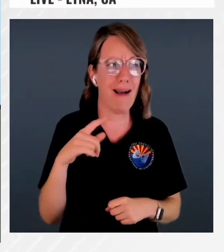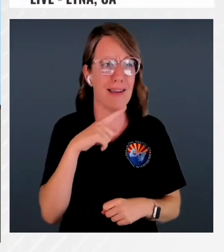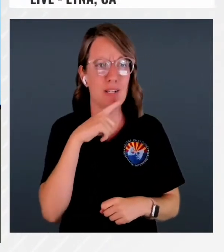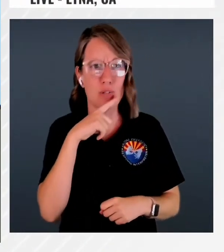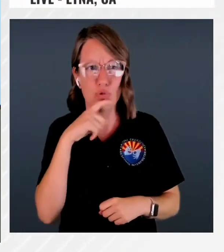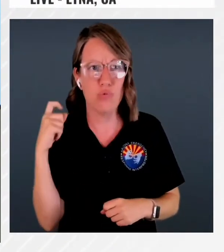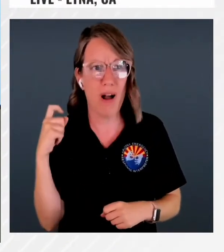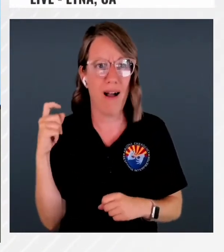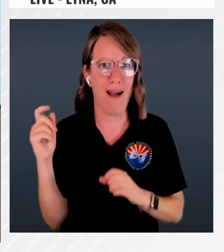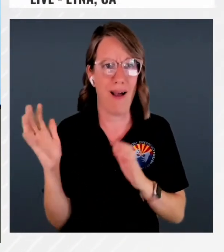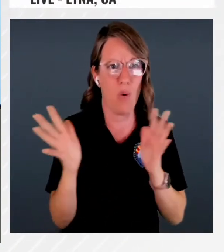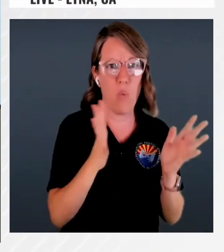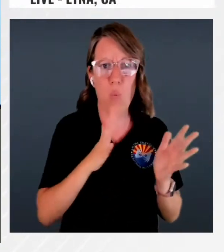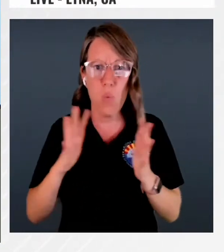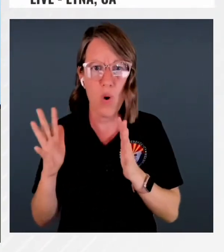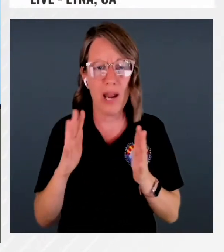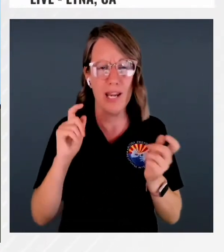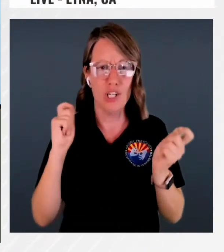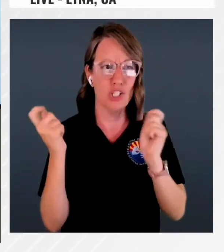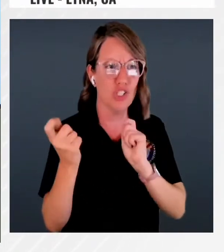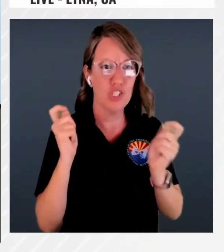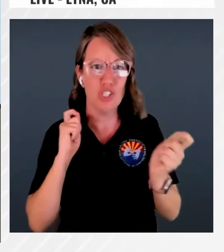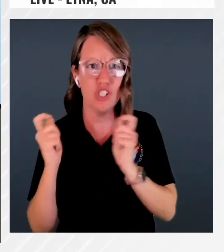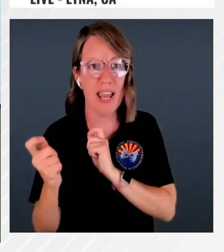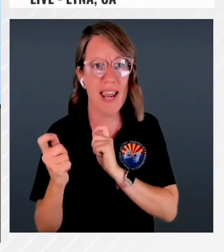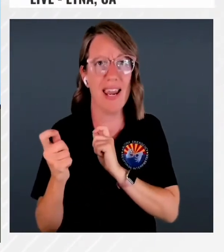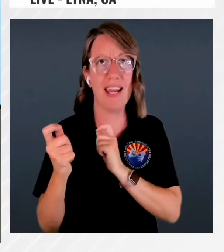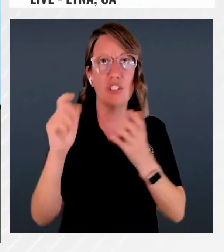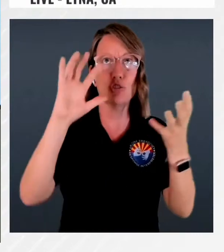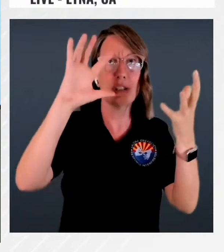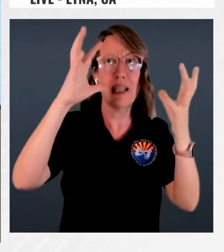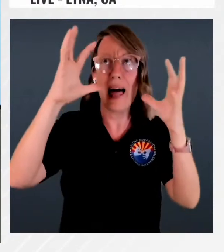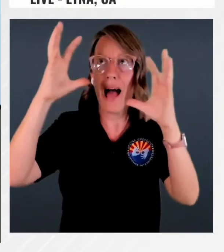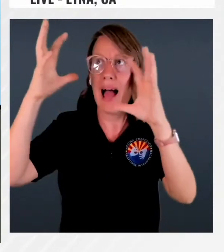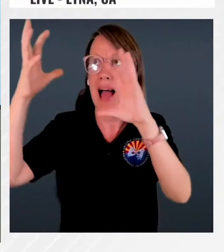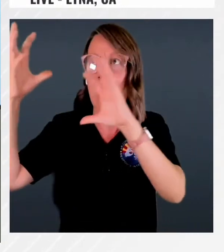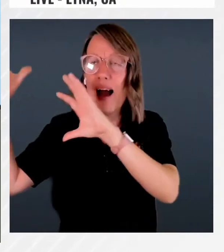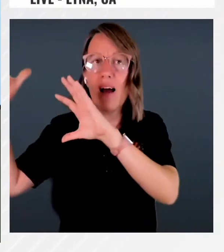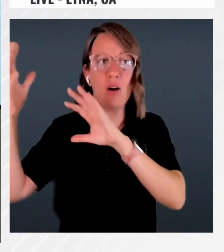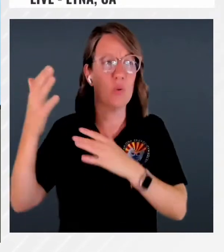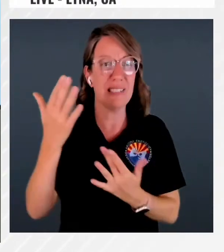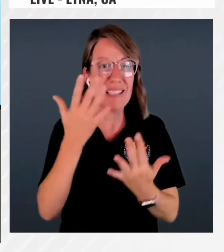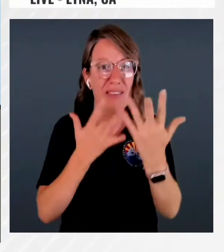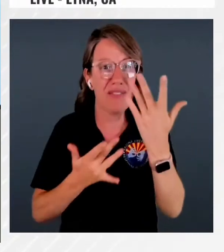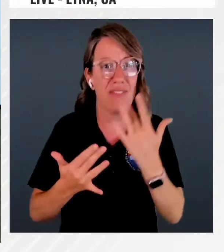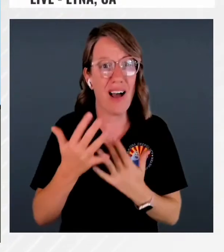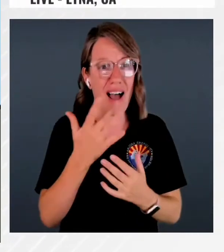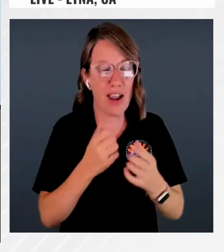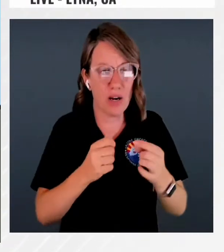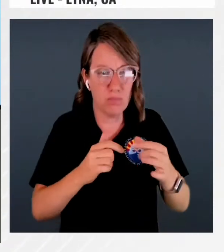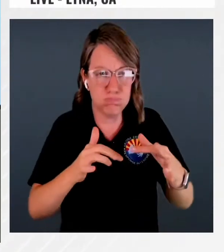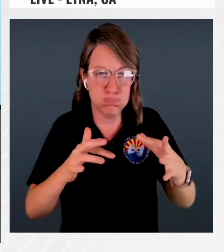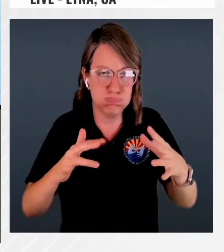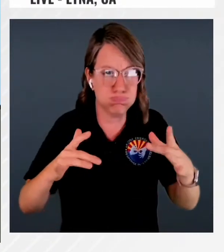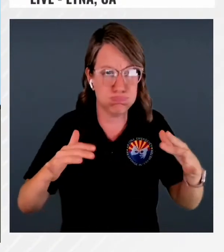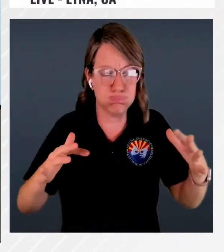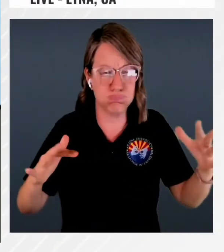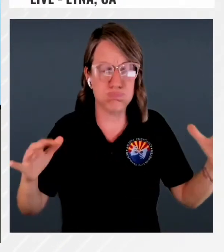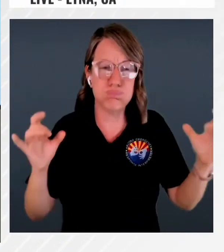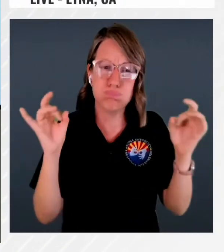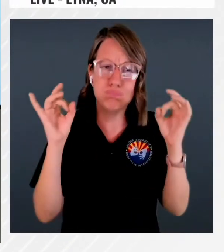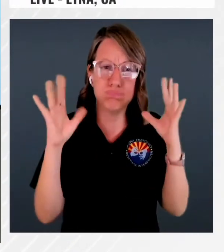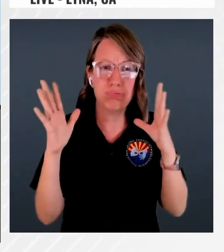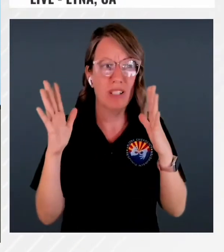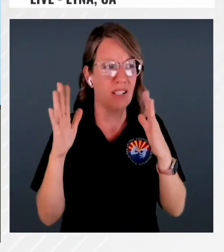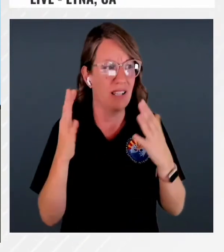saw significant pyrocumulus development. We saw significant fire growth. Very active to extreme fire behavior under those